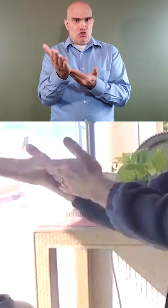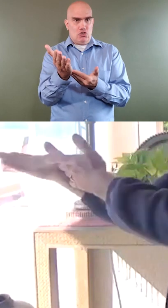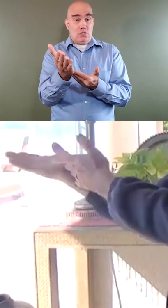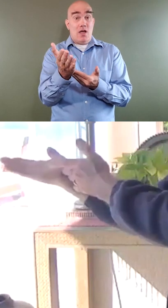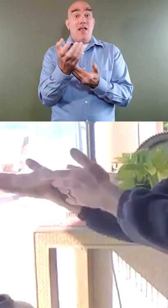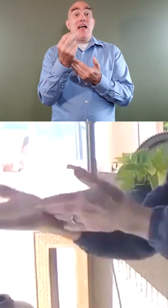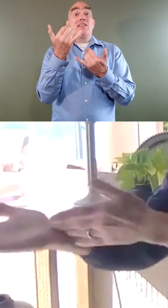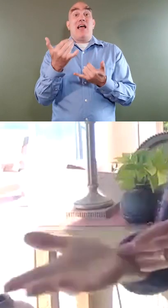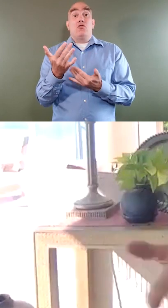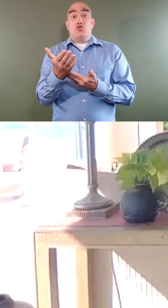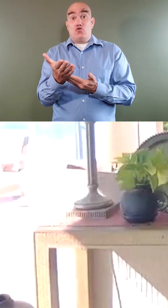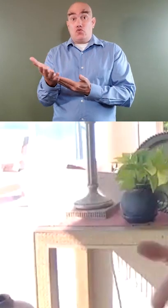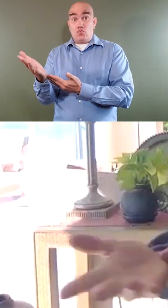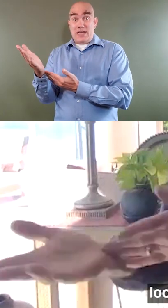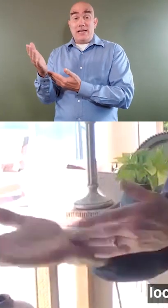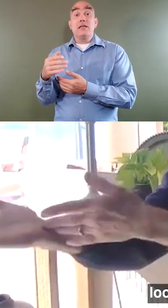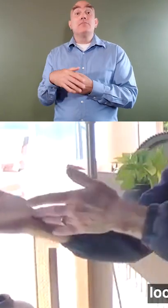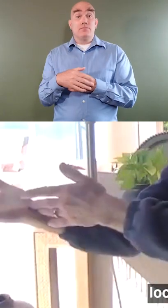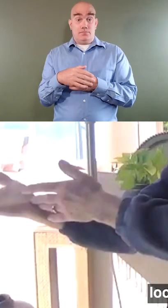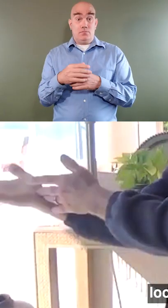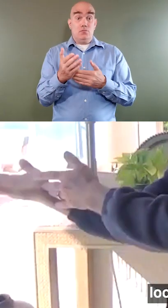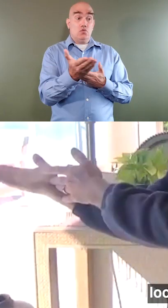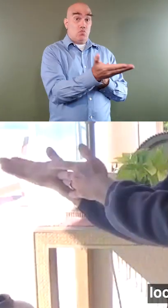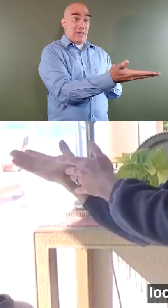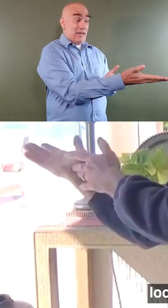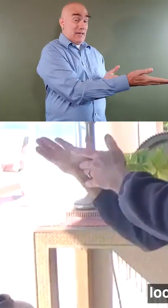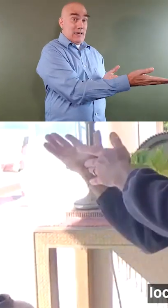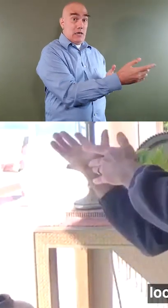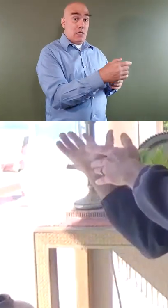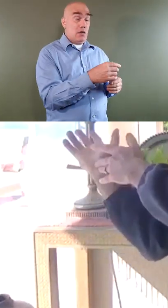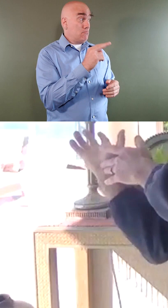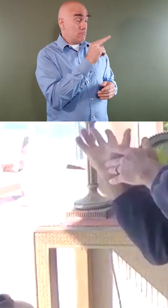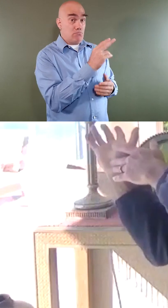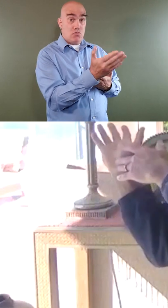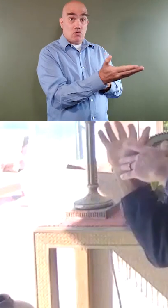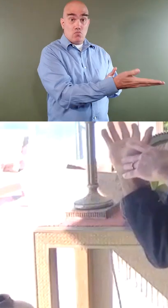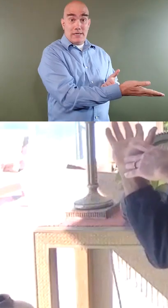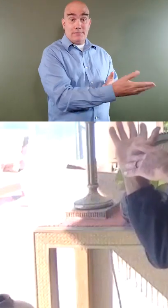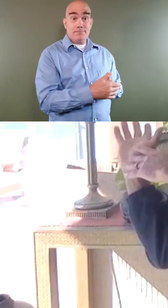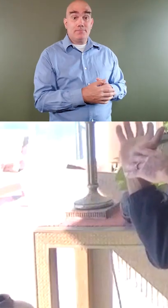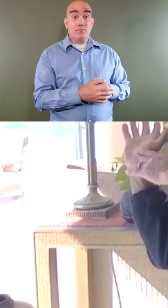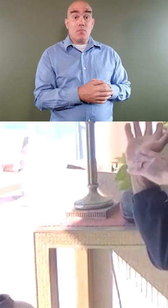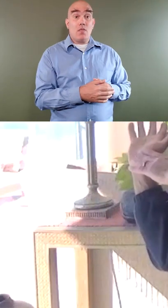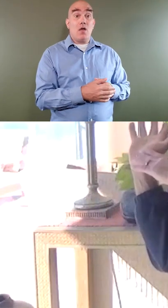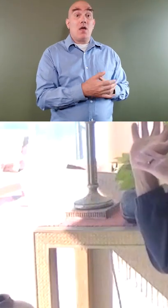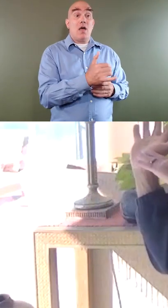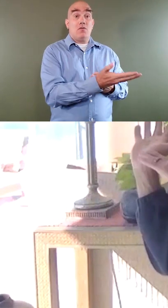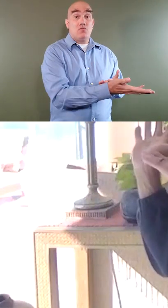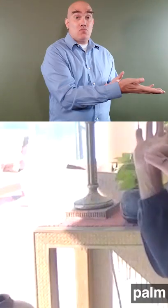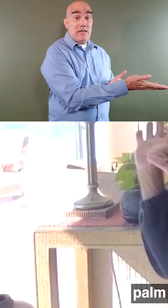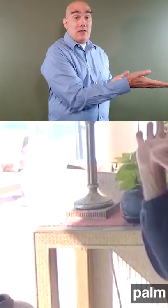Swing over to the right, turn as far as you can, look where in the direction you're going. Swivel the right palm around under